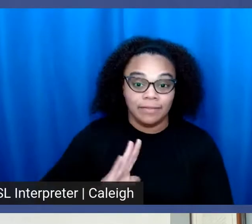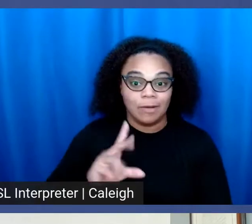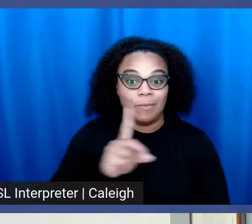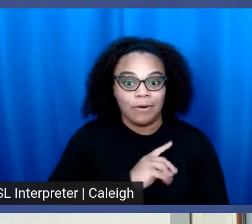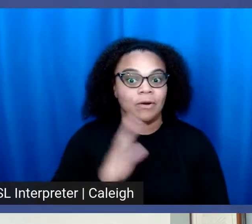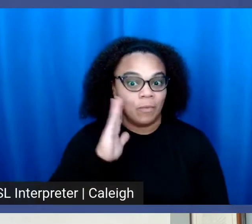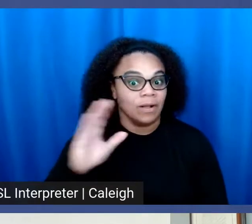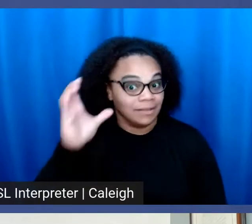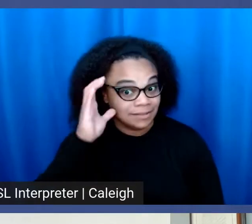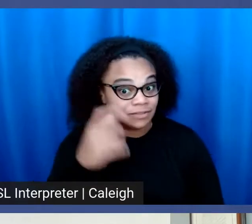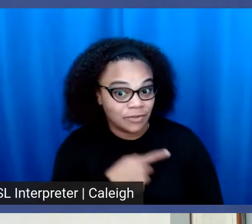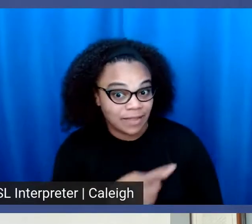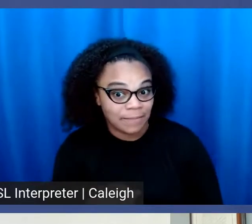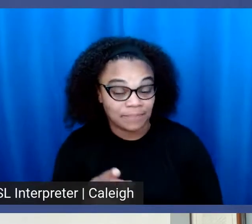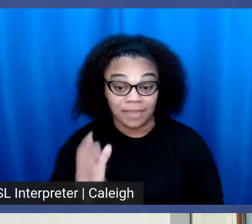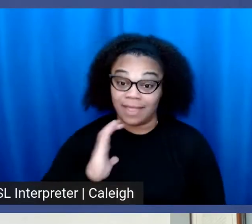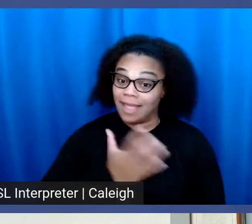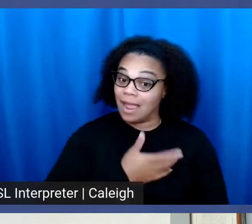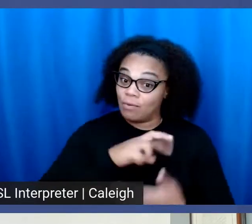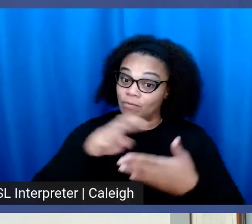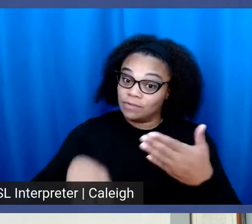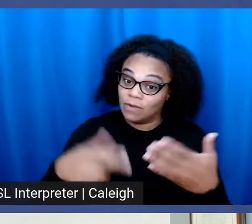don't want to, spoiler alert, but